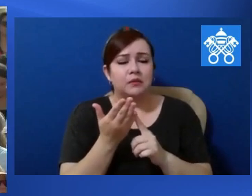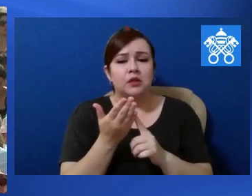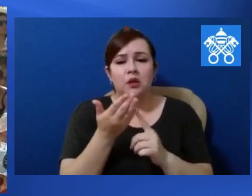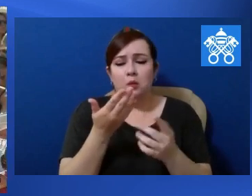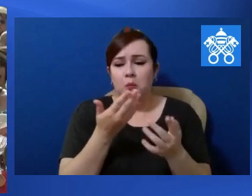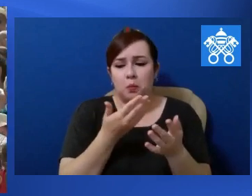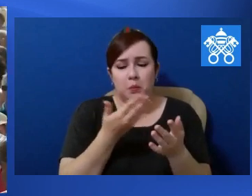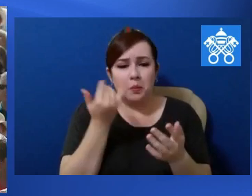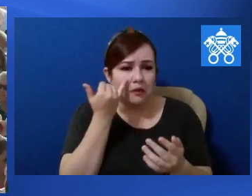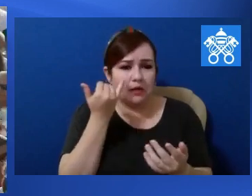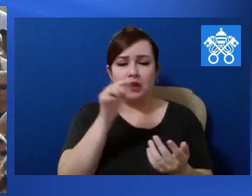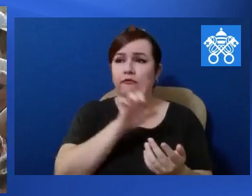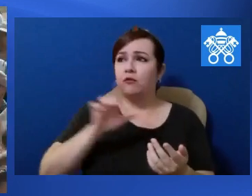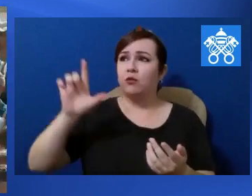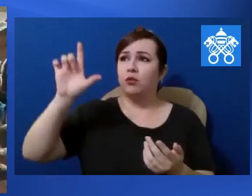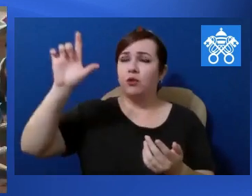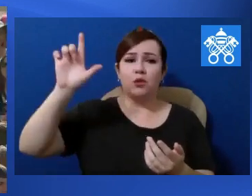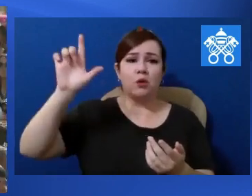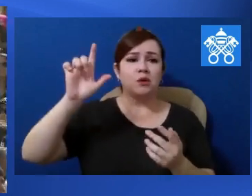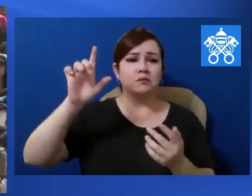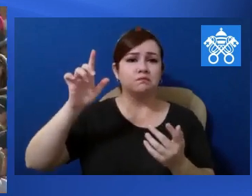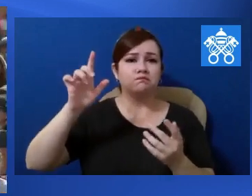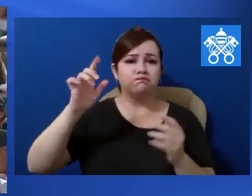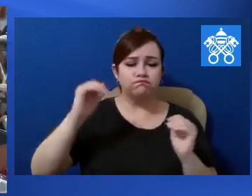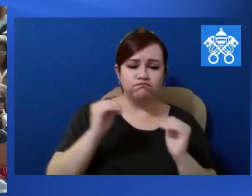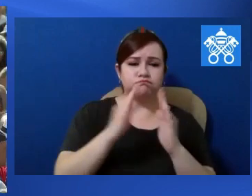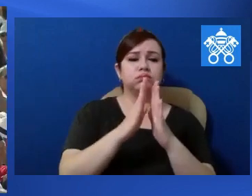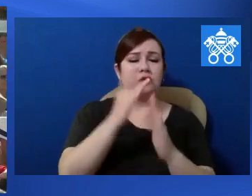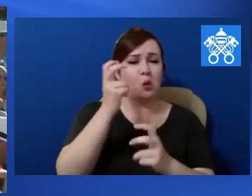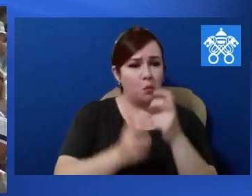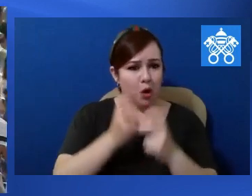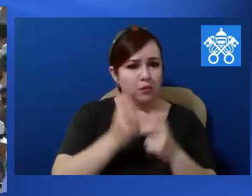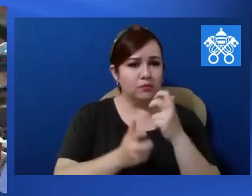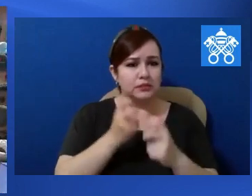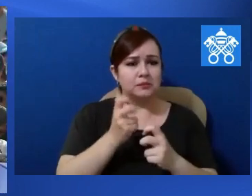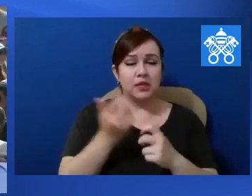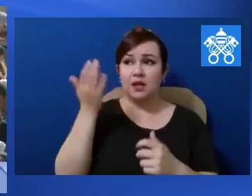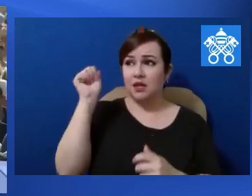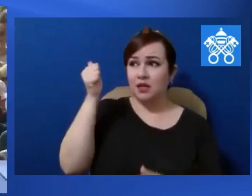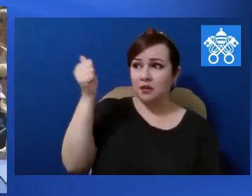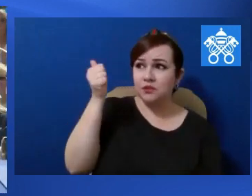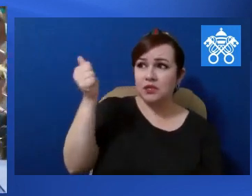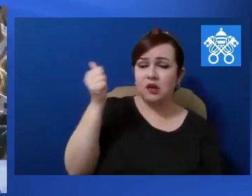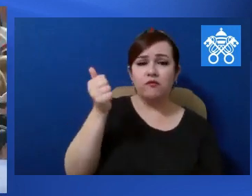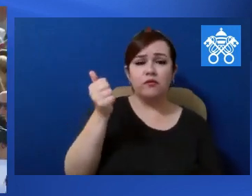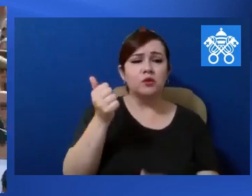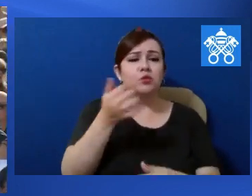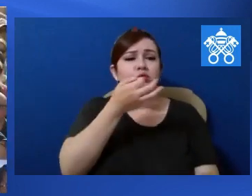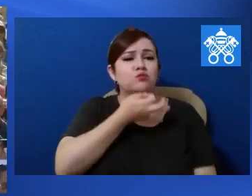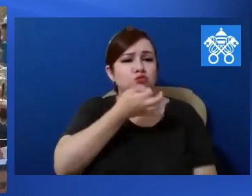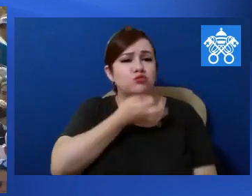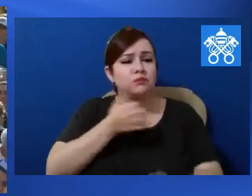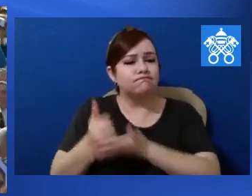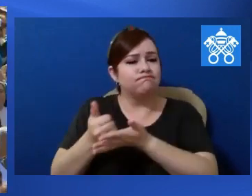convinced that even when the Lord gave her the bread of adversity and the water of affliction, He Himself